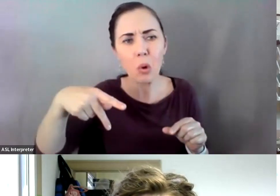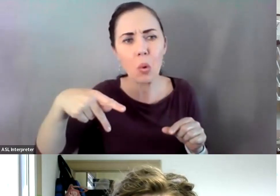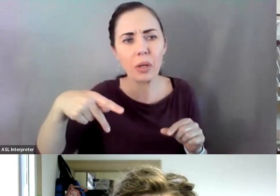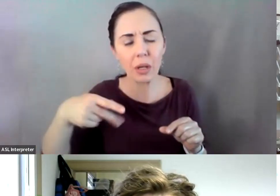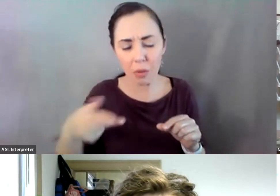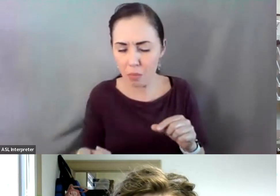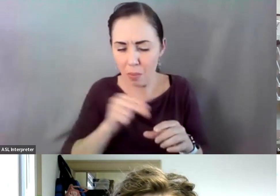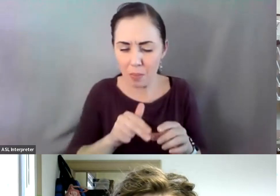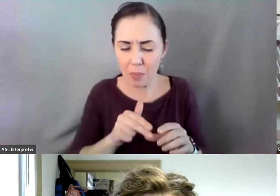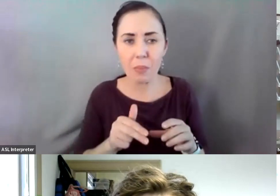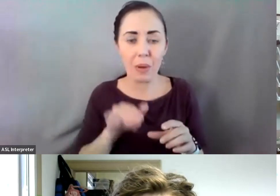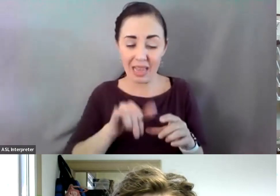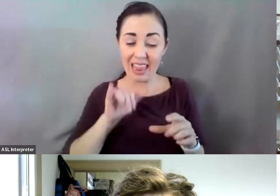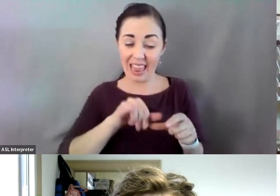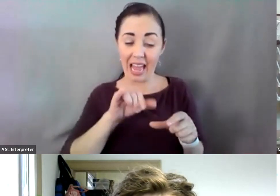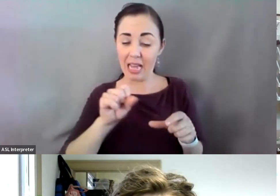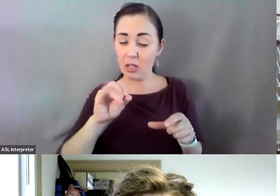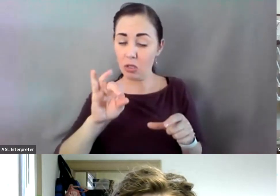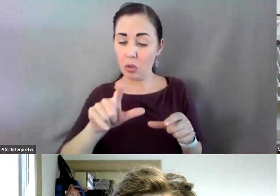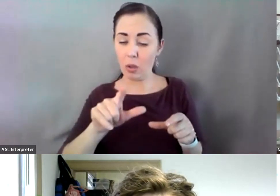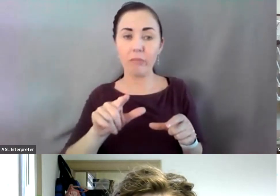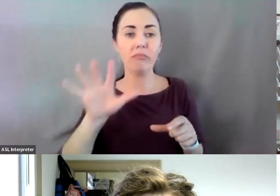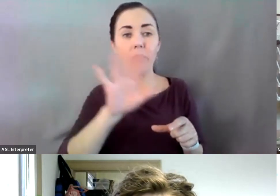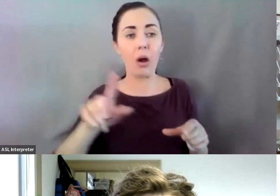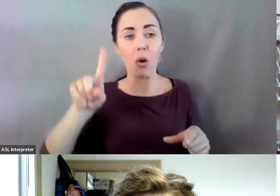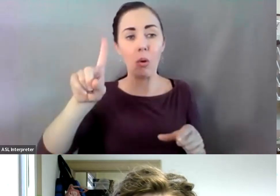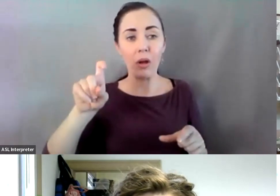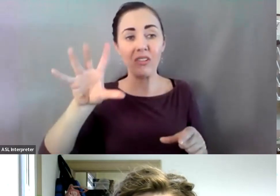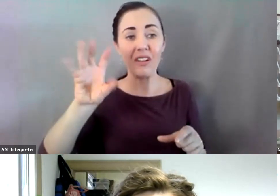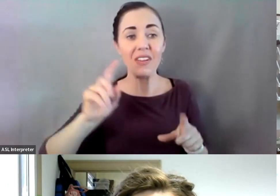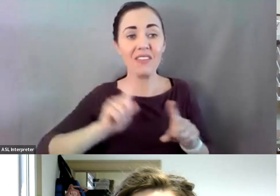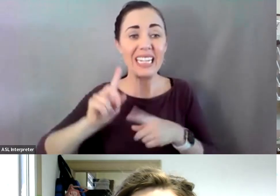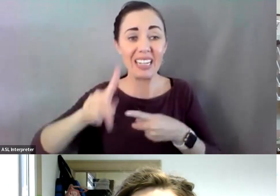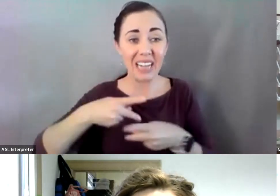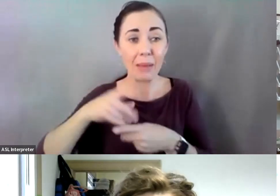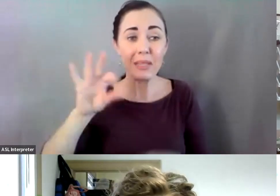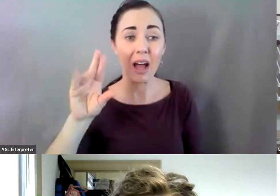that fungus probably, that soil probably has about 150 different species of fungus in it.